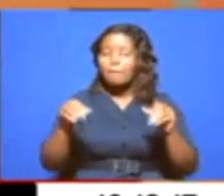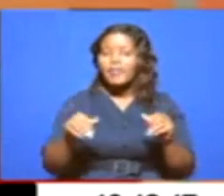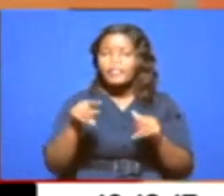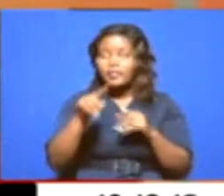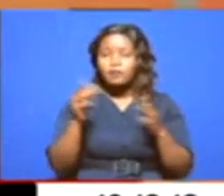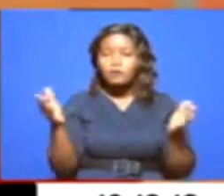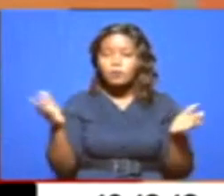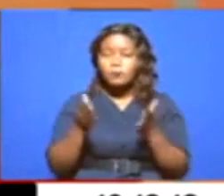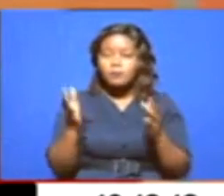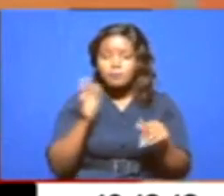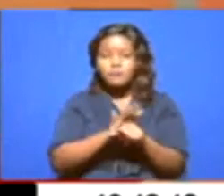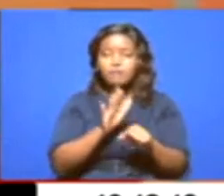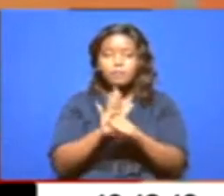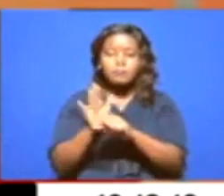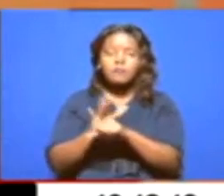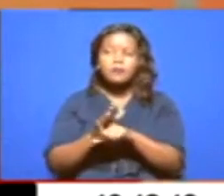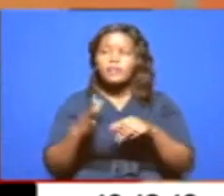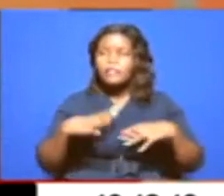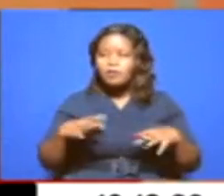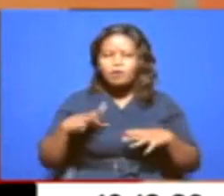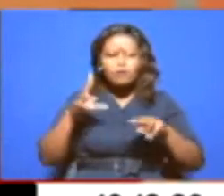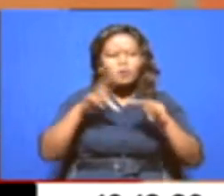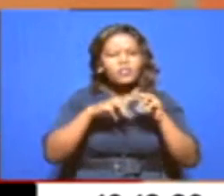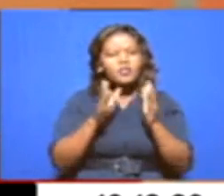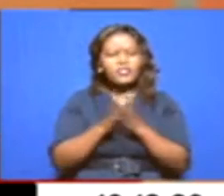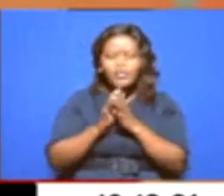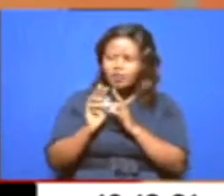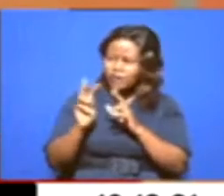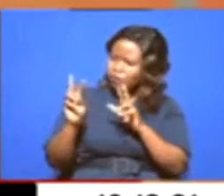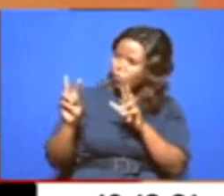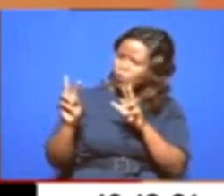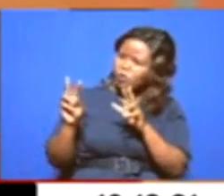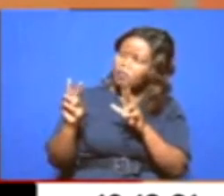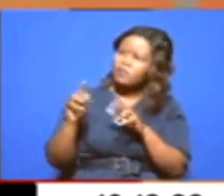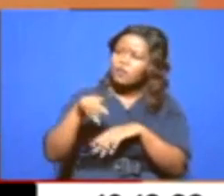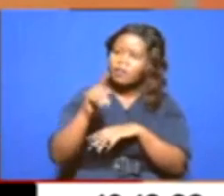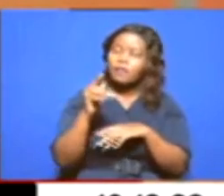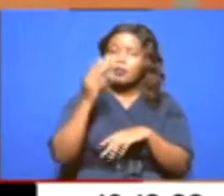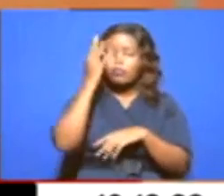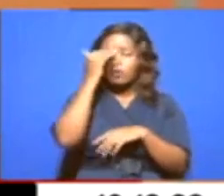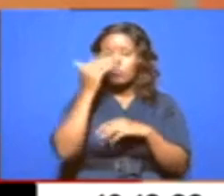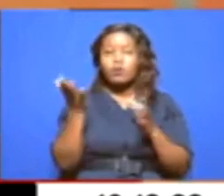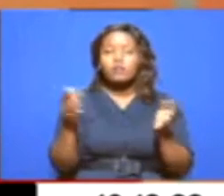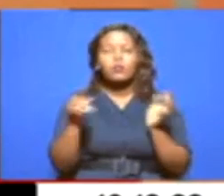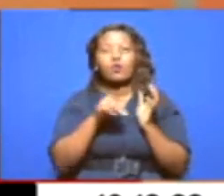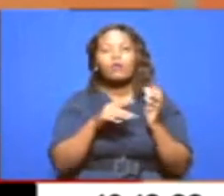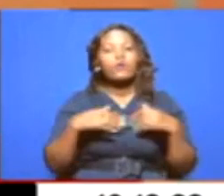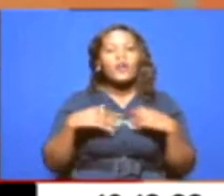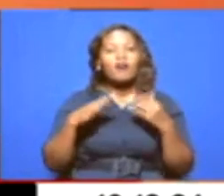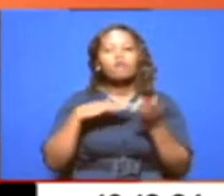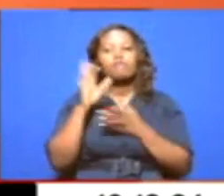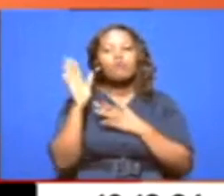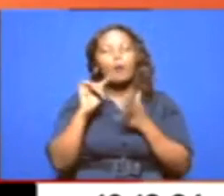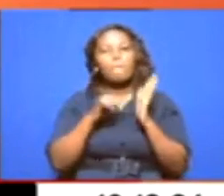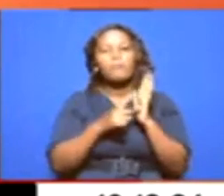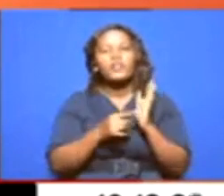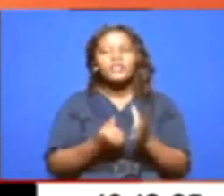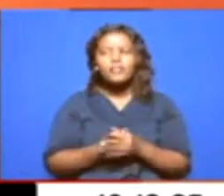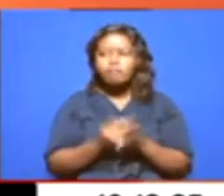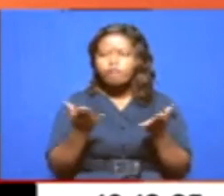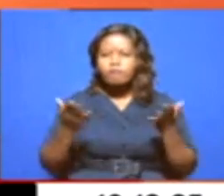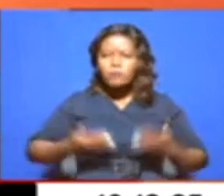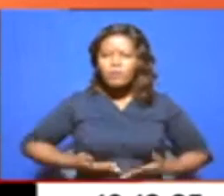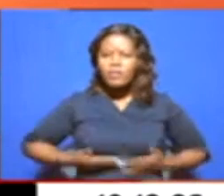of these reporters sitting there and watching the way they run. So that's where we are going to have the most difficult point. What was the reaction? Because I saw